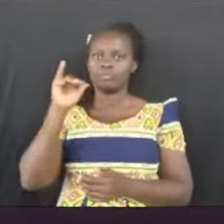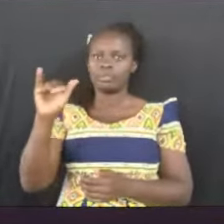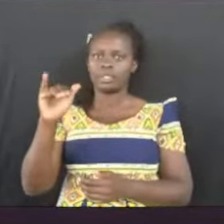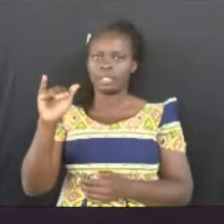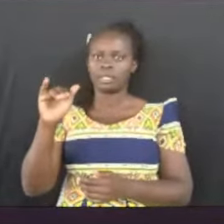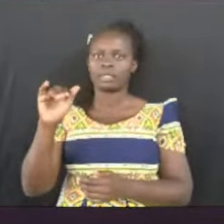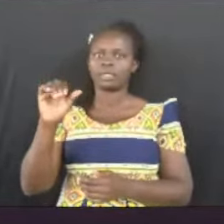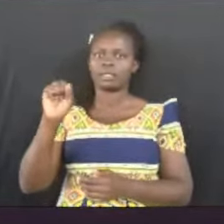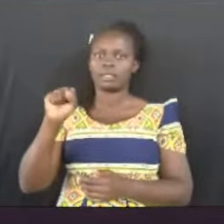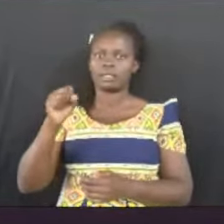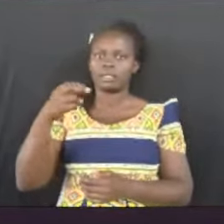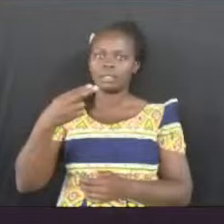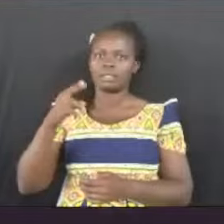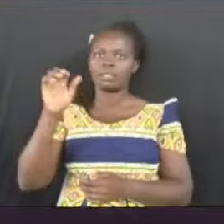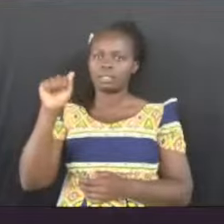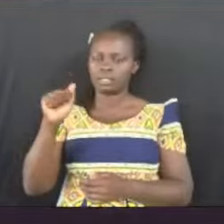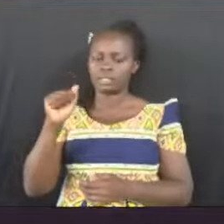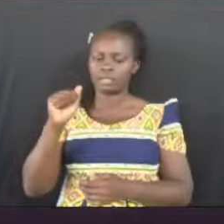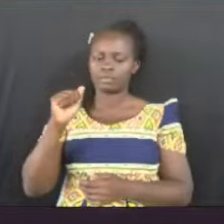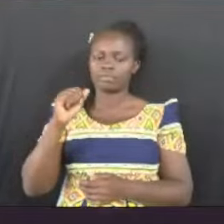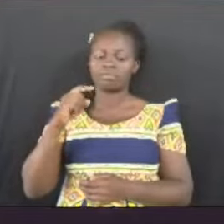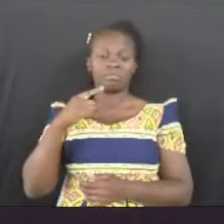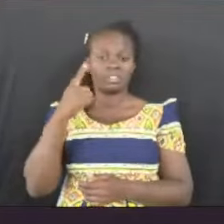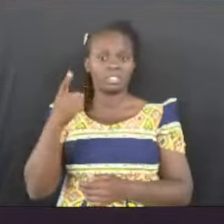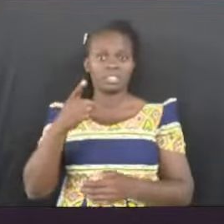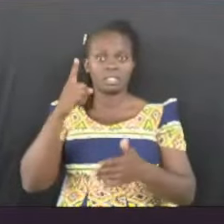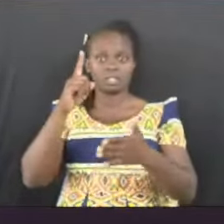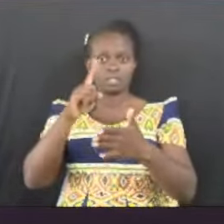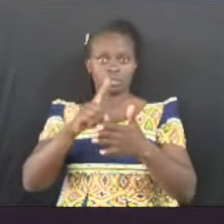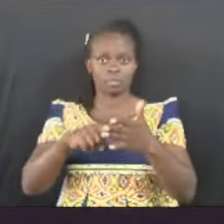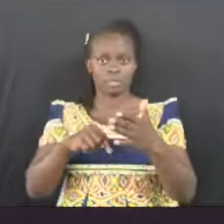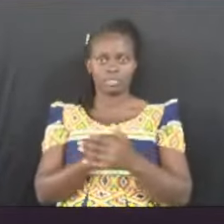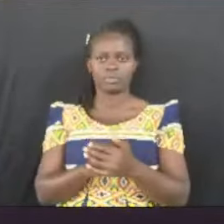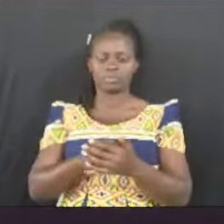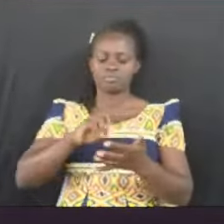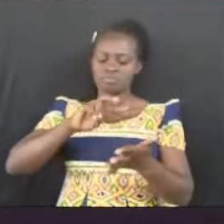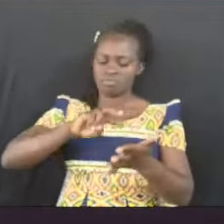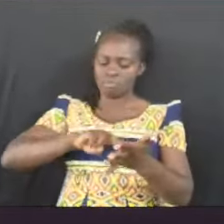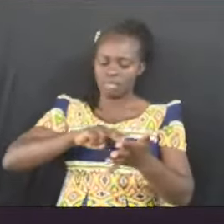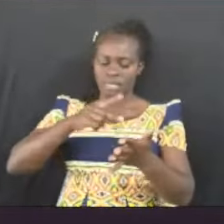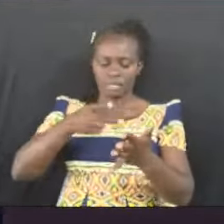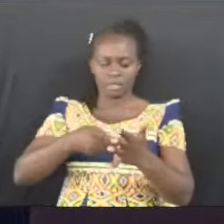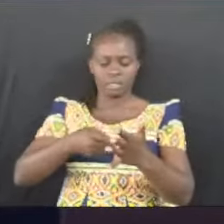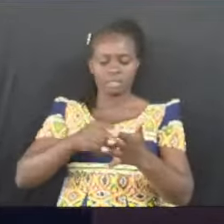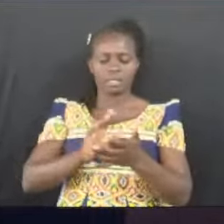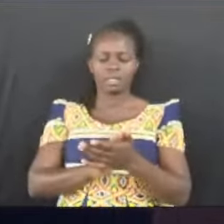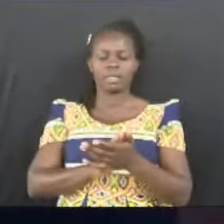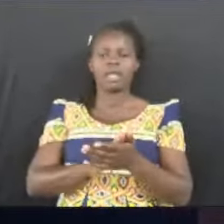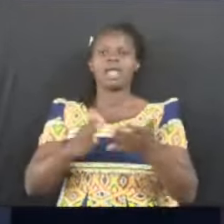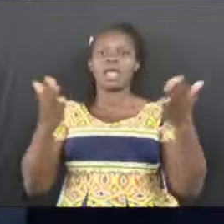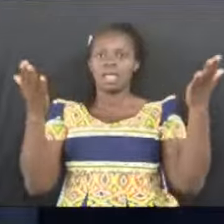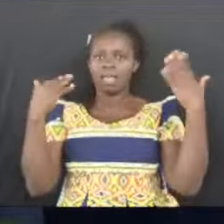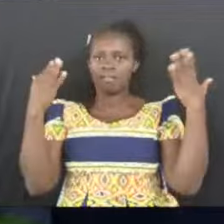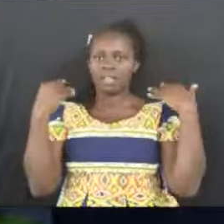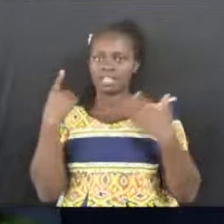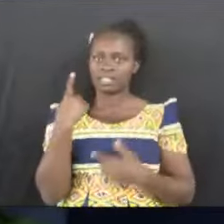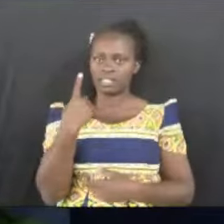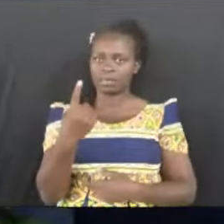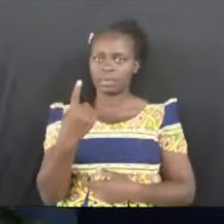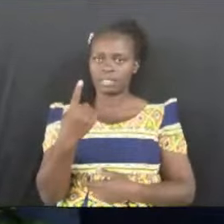save. So the name of Jesus simply means the everlasting one has come to